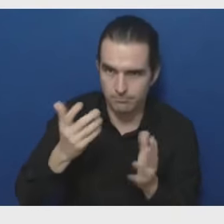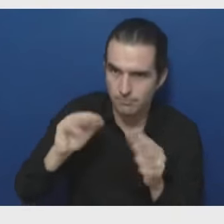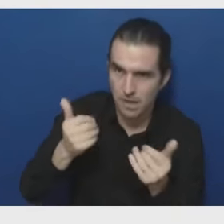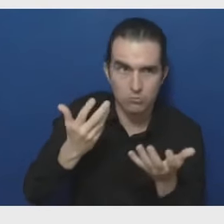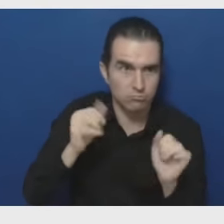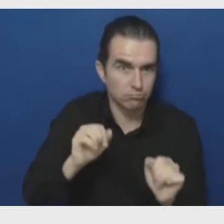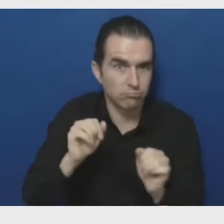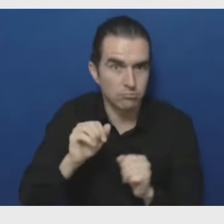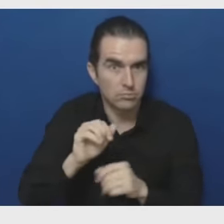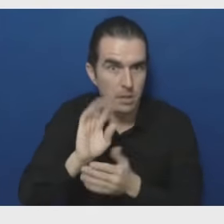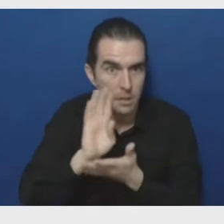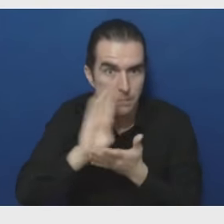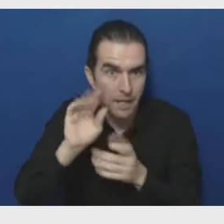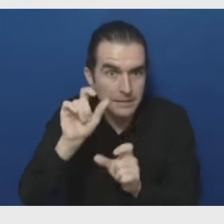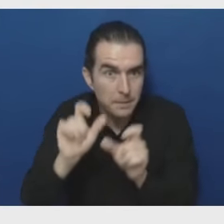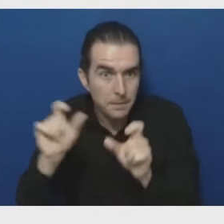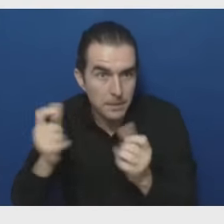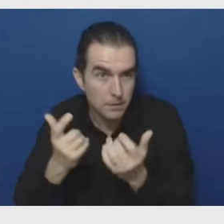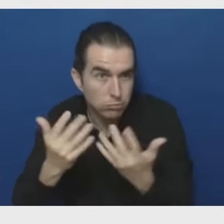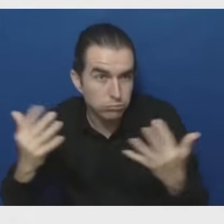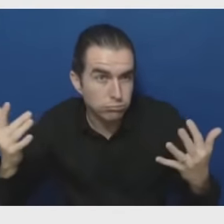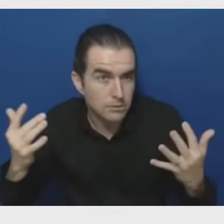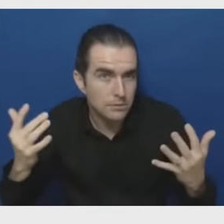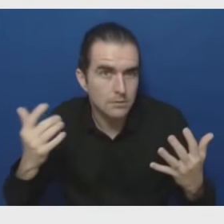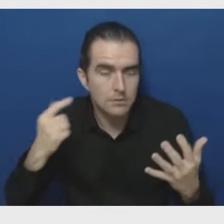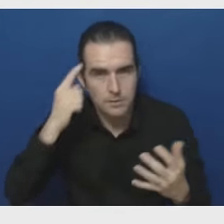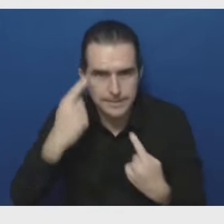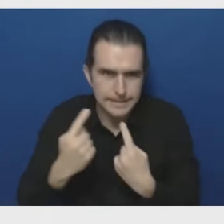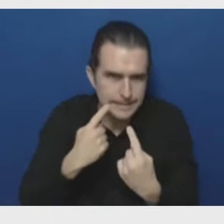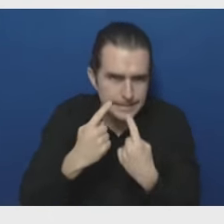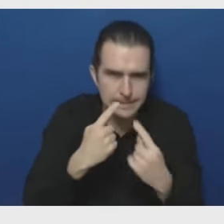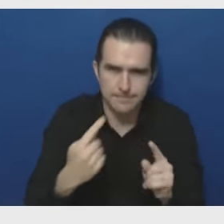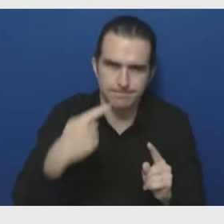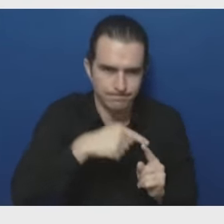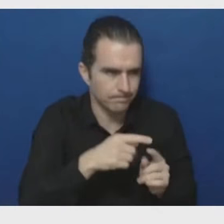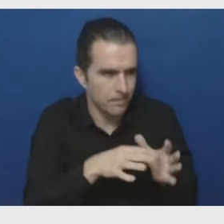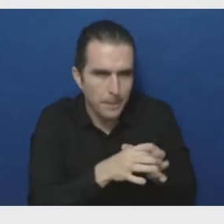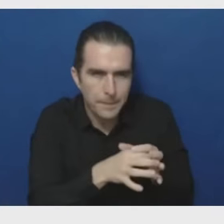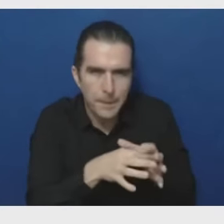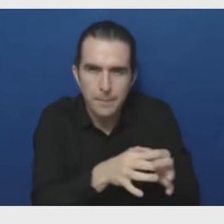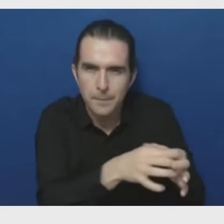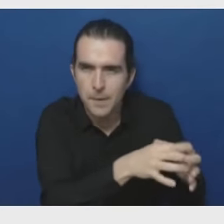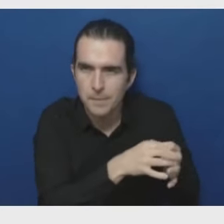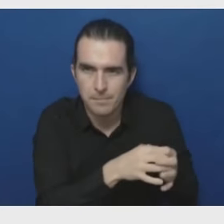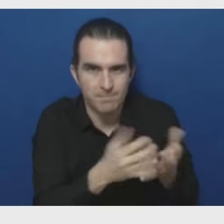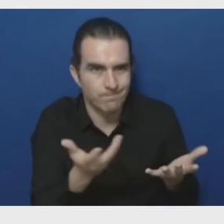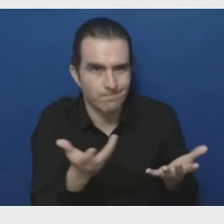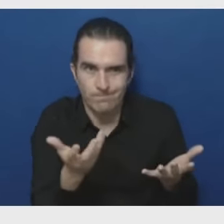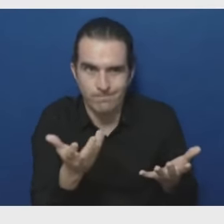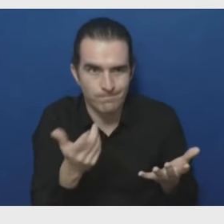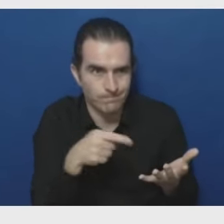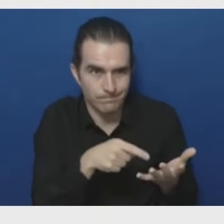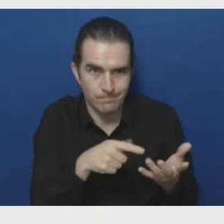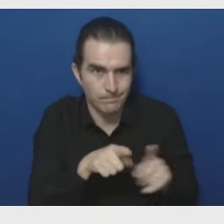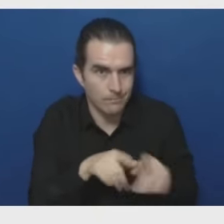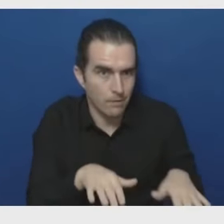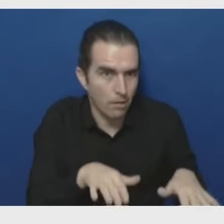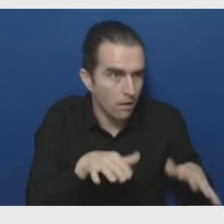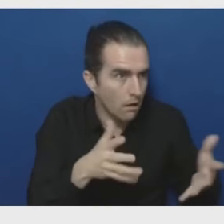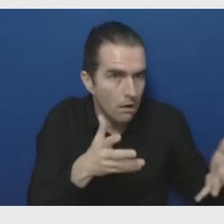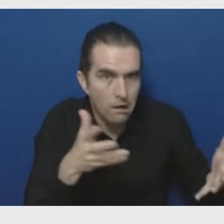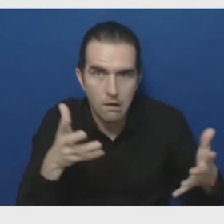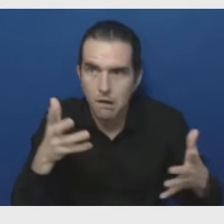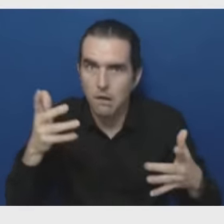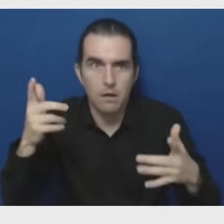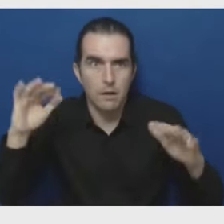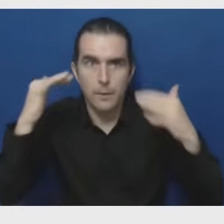to exist on an earth that is for all of us and not just for a few. So I think these arguments need to continue to be made